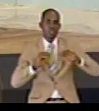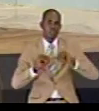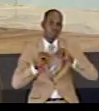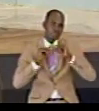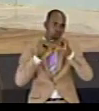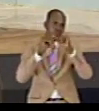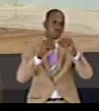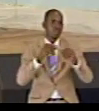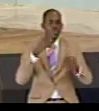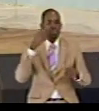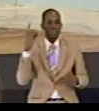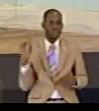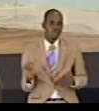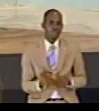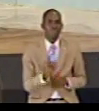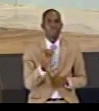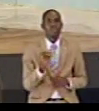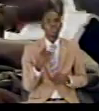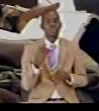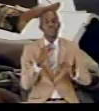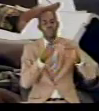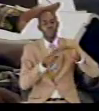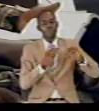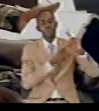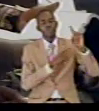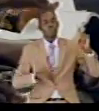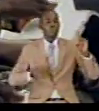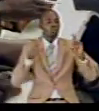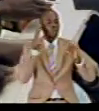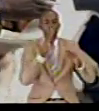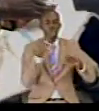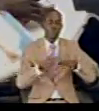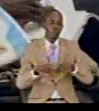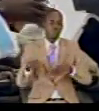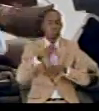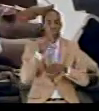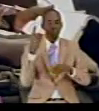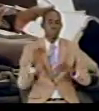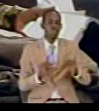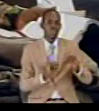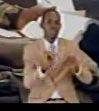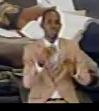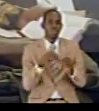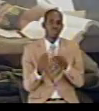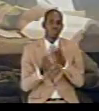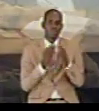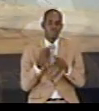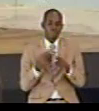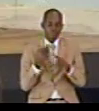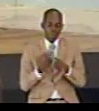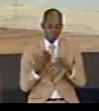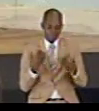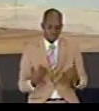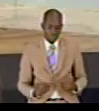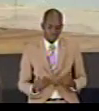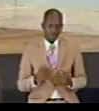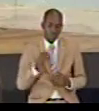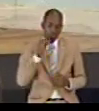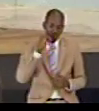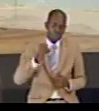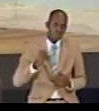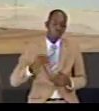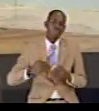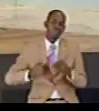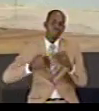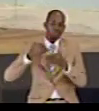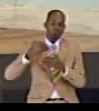The mercy of the Lord will be upon you forever. From now, from henceforth, till forever, mercy, mercy,